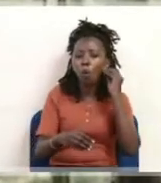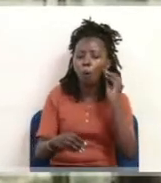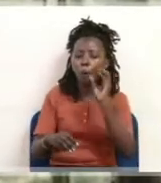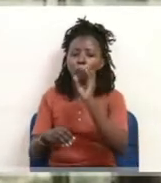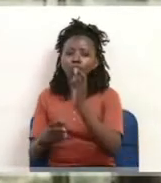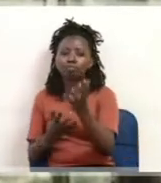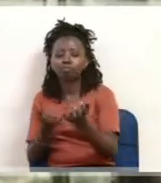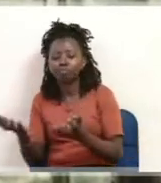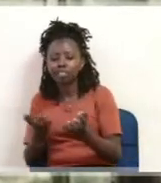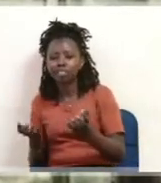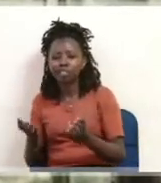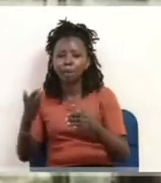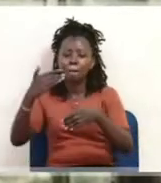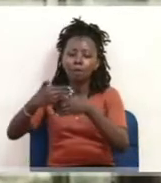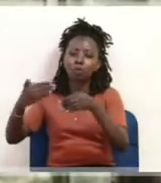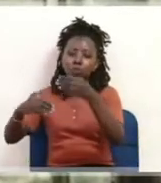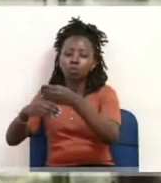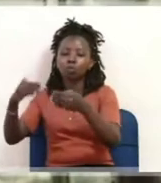those altars.